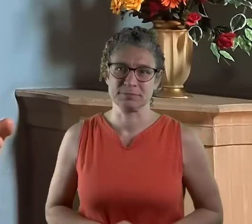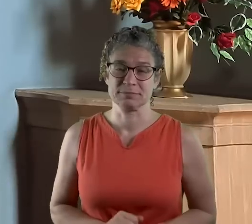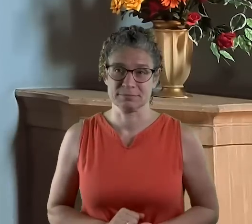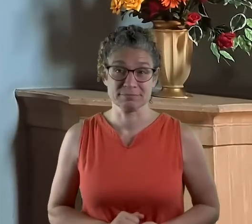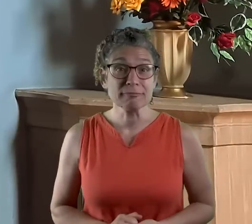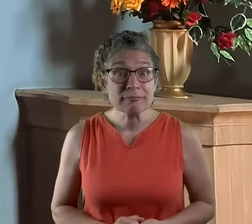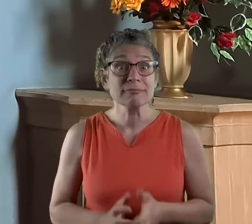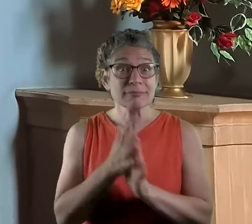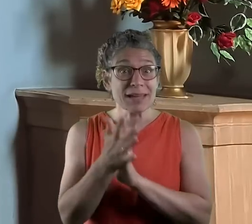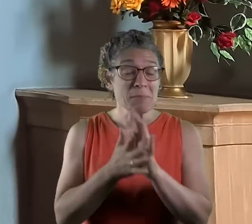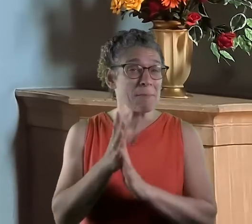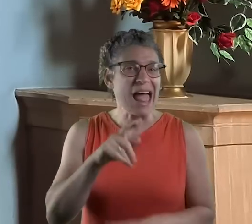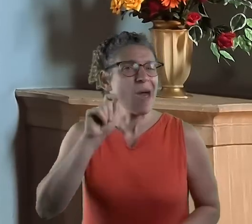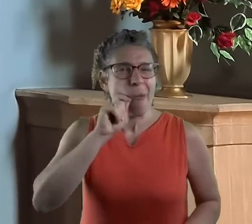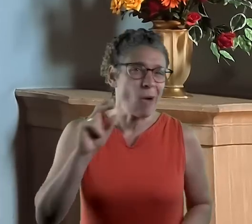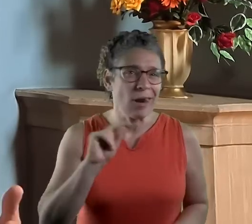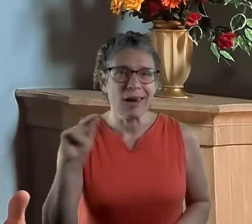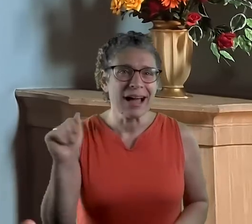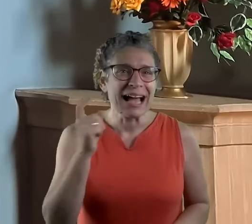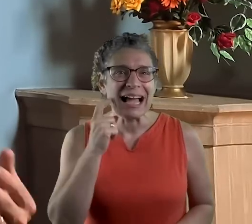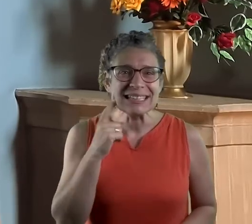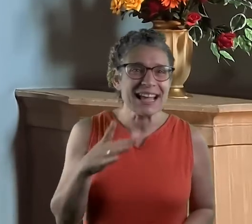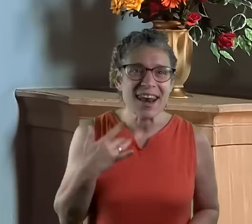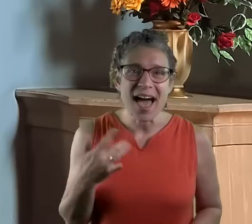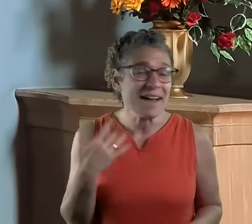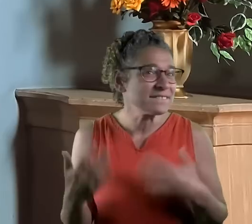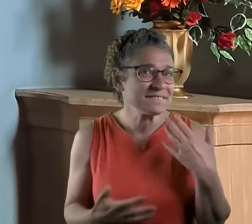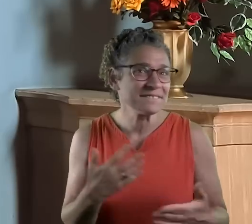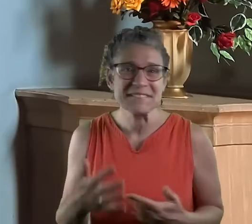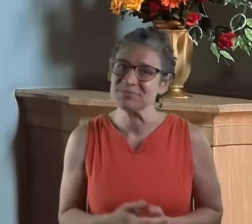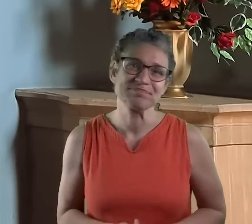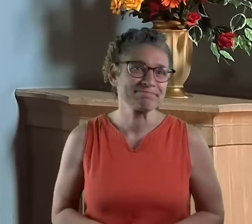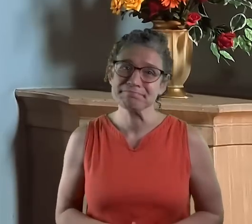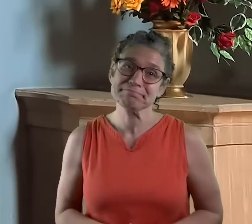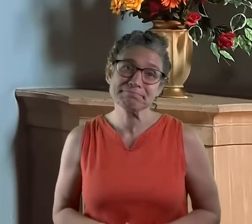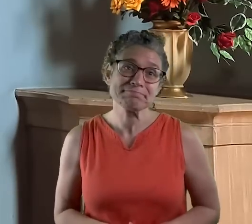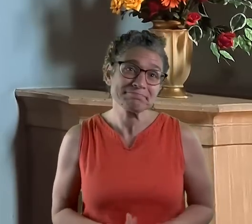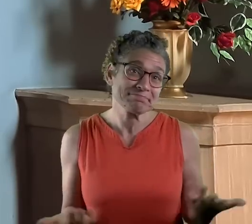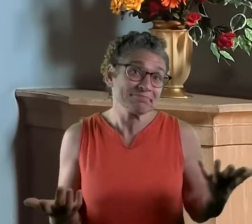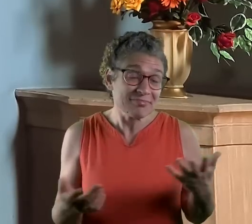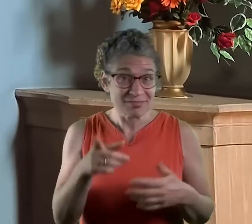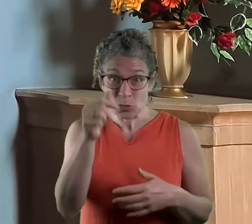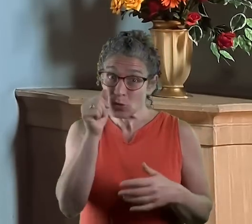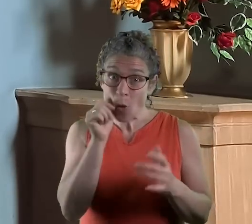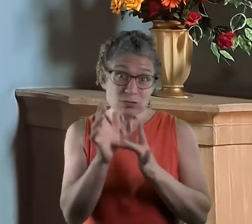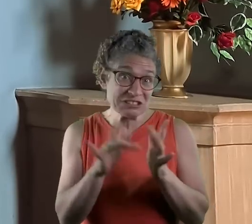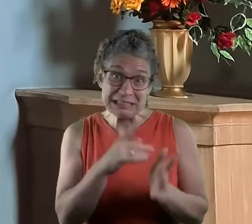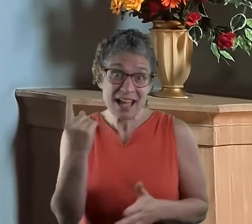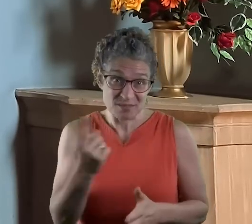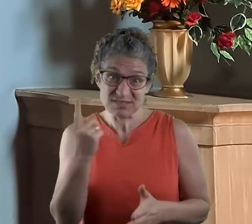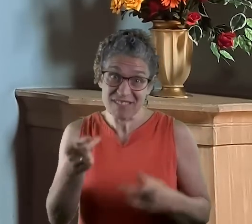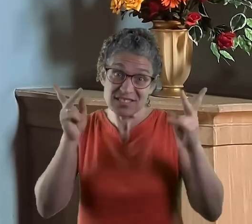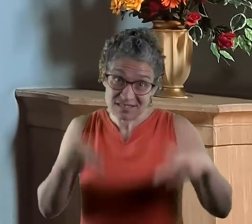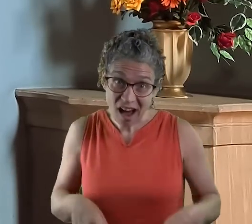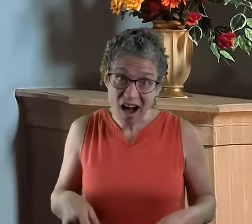Now, this isn't to say that everything will work out happily and easily for us, at least in the short term. Jesus, after all,